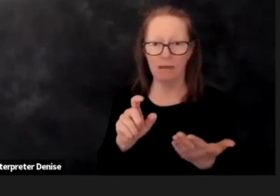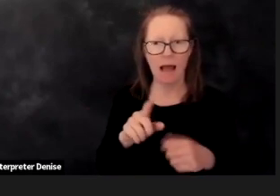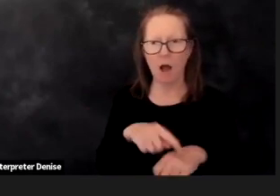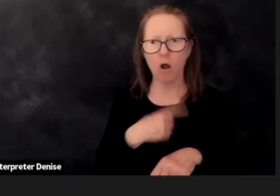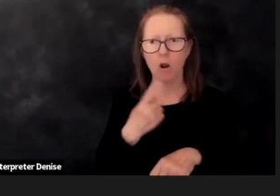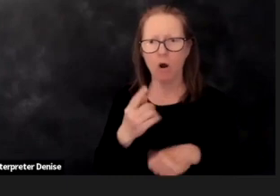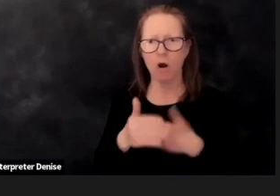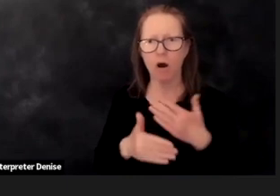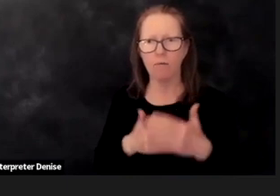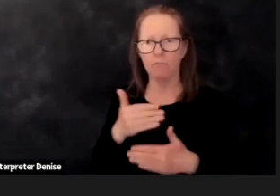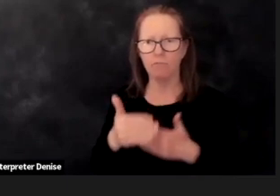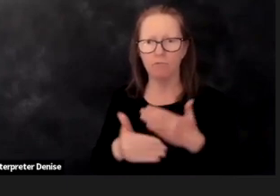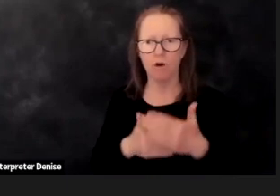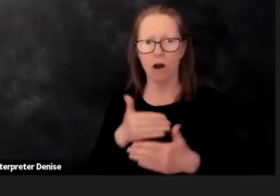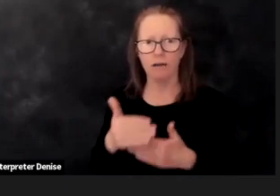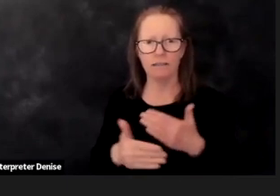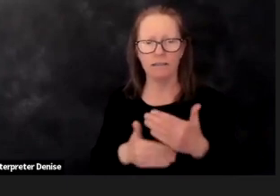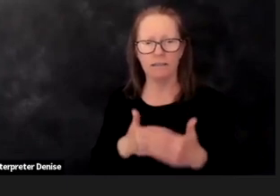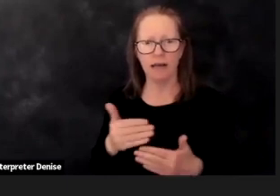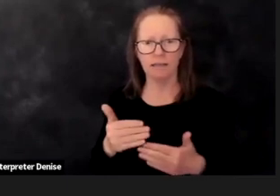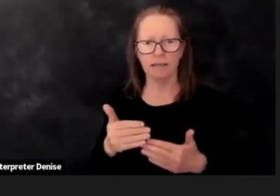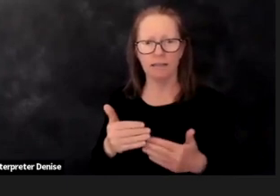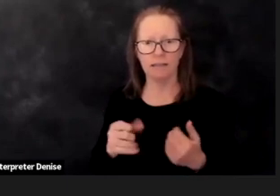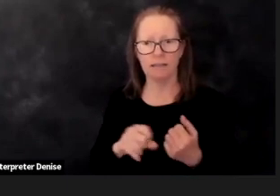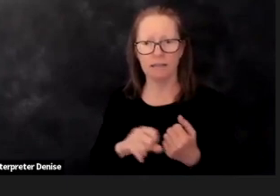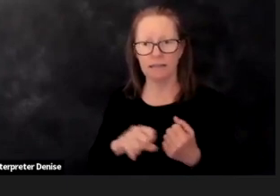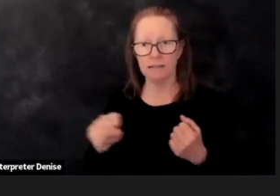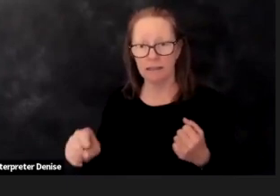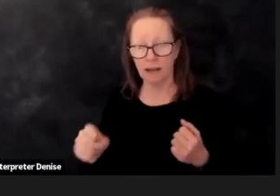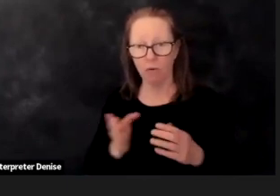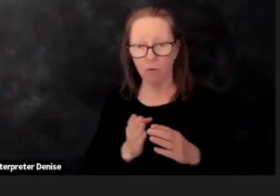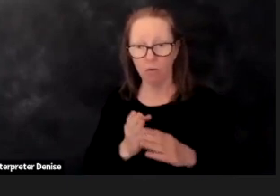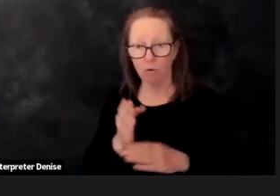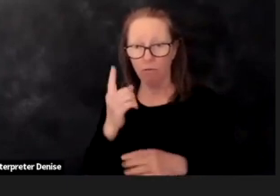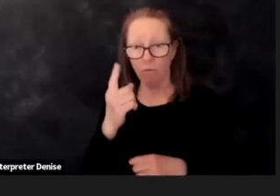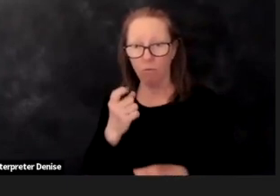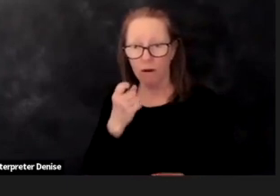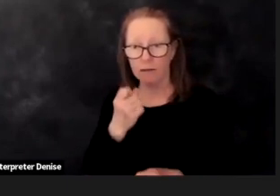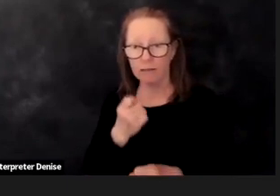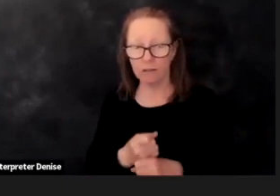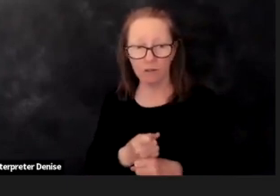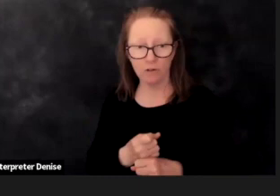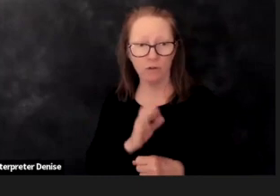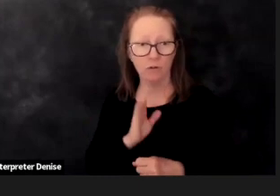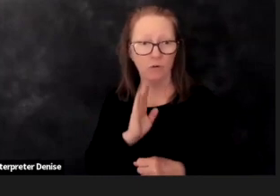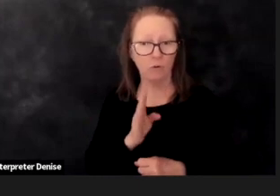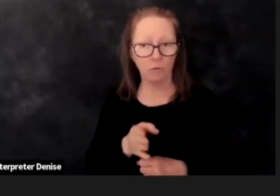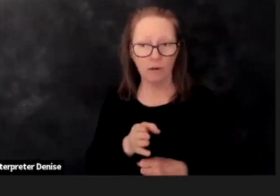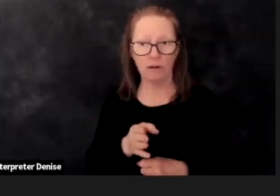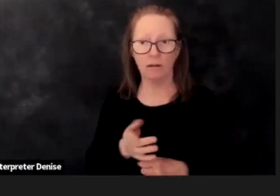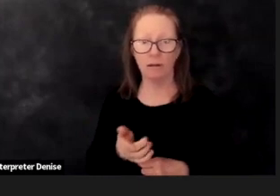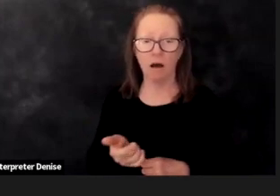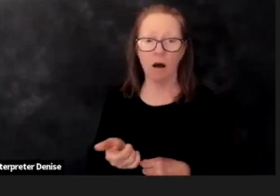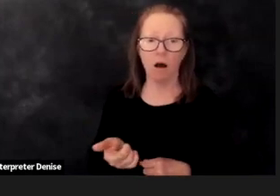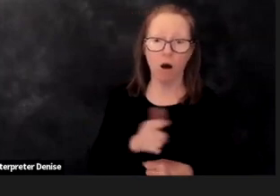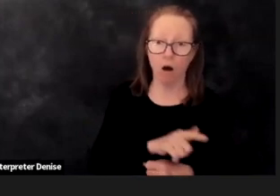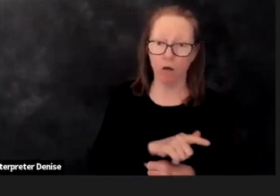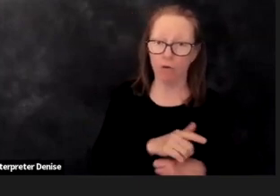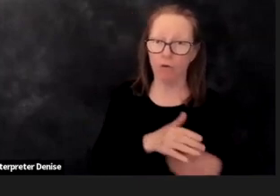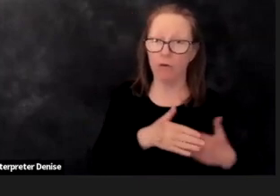to take? And if it's going to take longer than a year, are there going to be other neighboring community centers